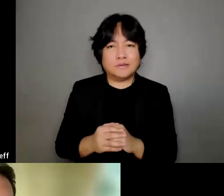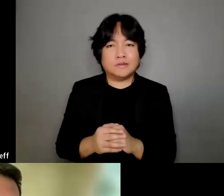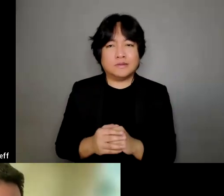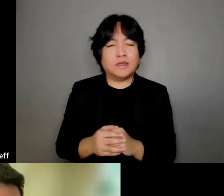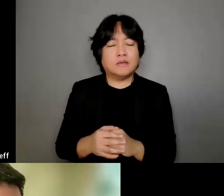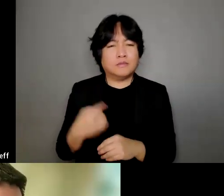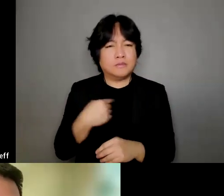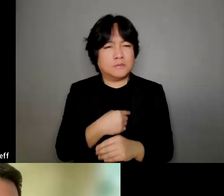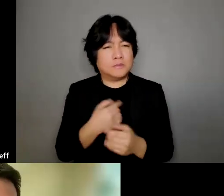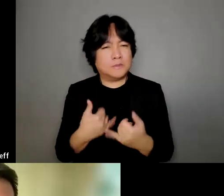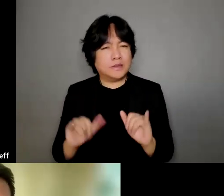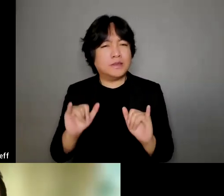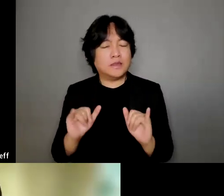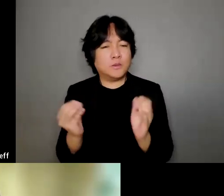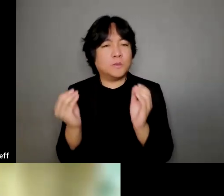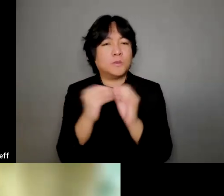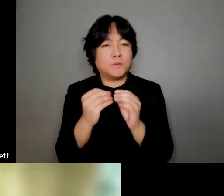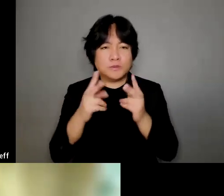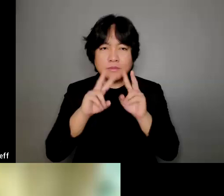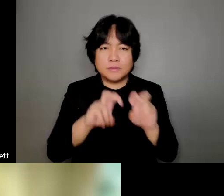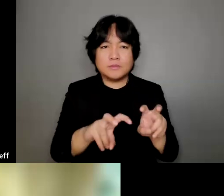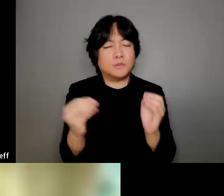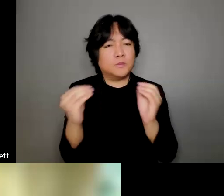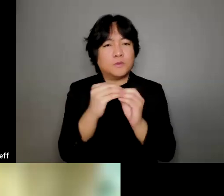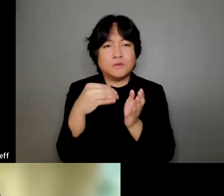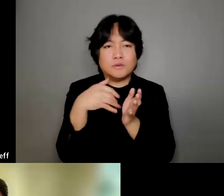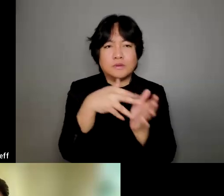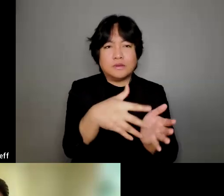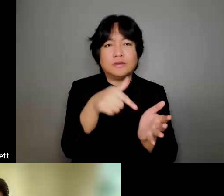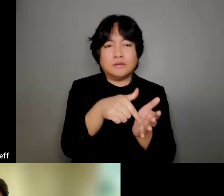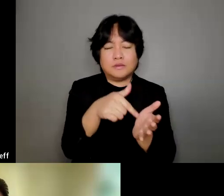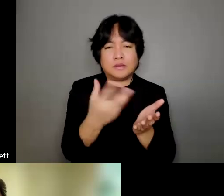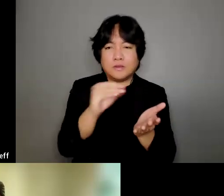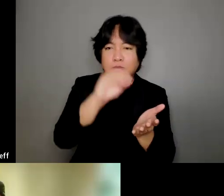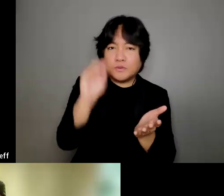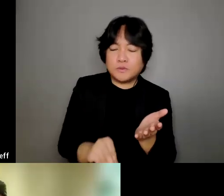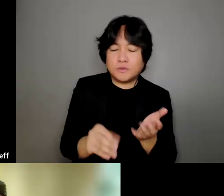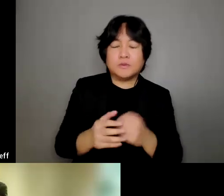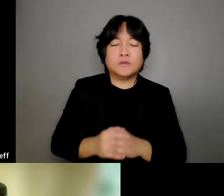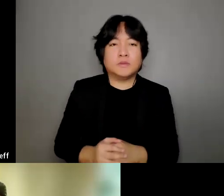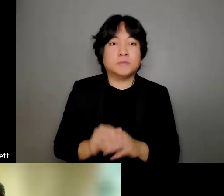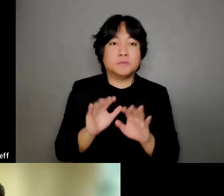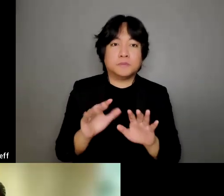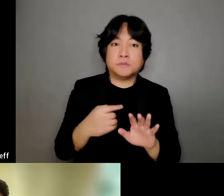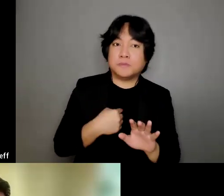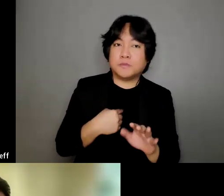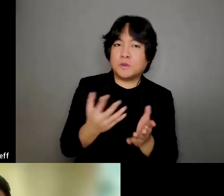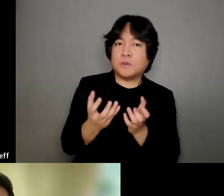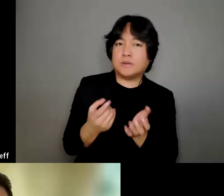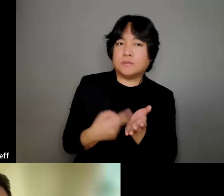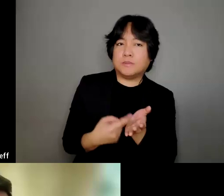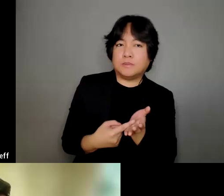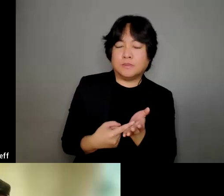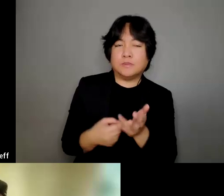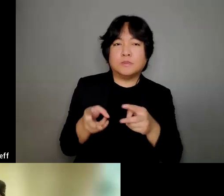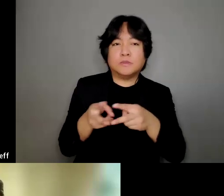pa rin ng mga pag-aaral na ginagawa ng mga statisticians. I'd like to discuss yung